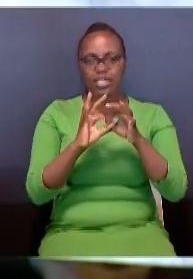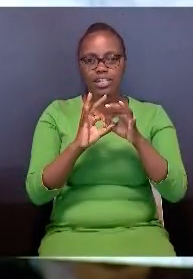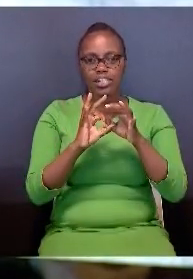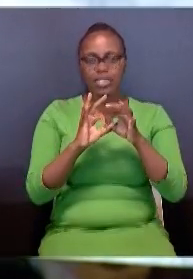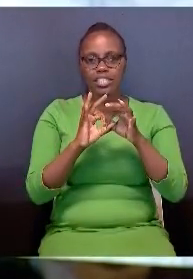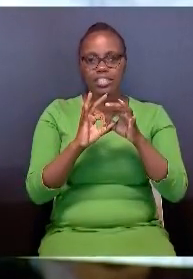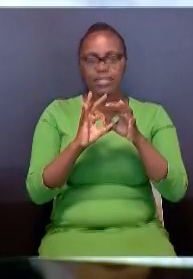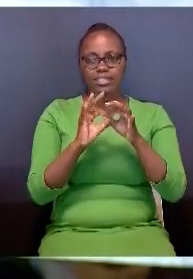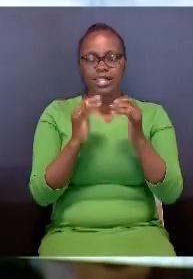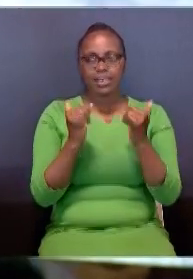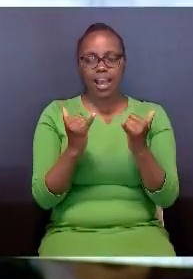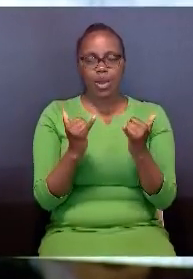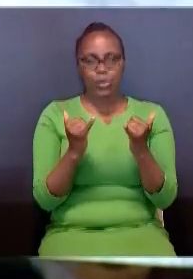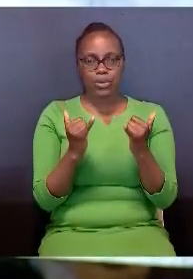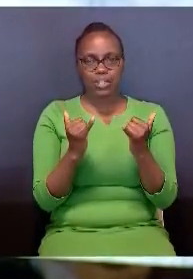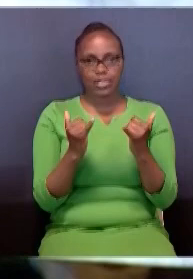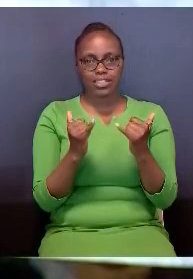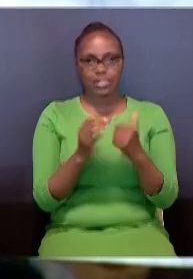Africa.